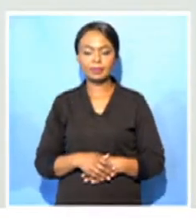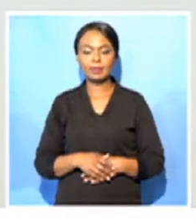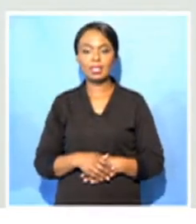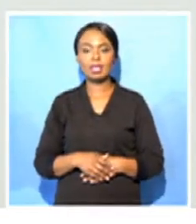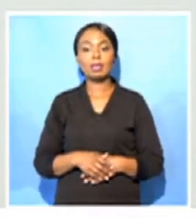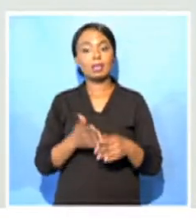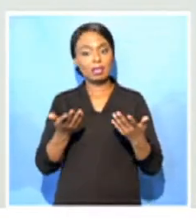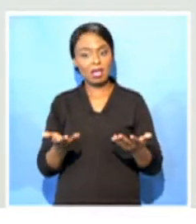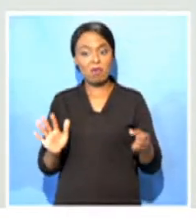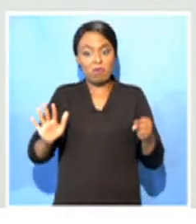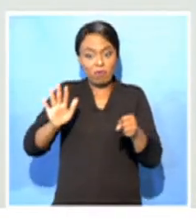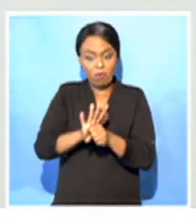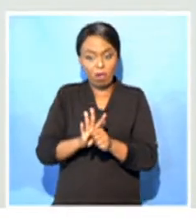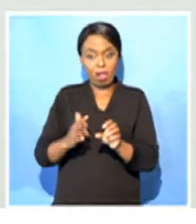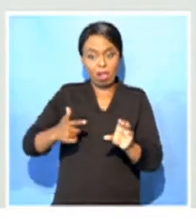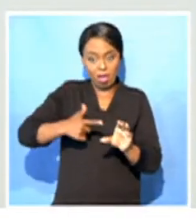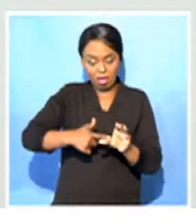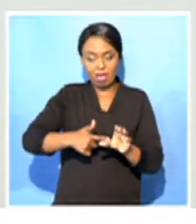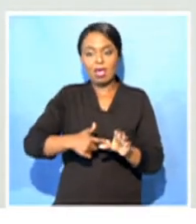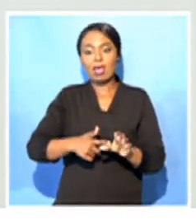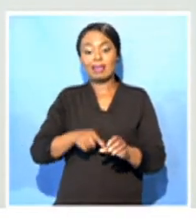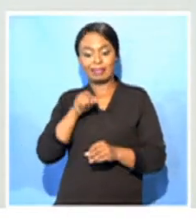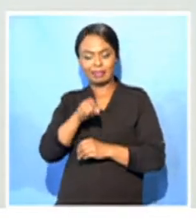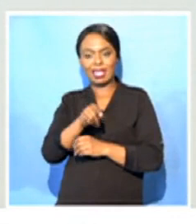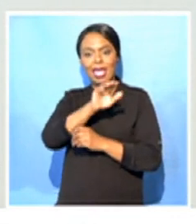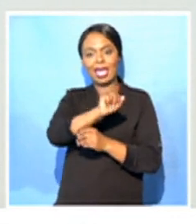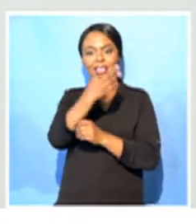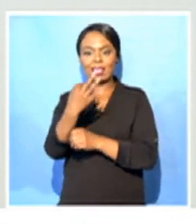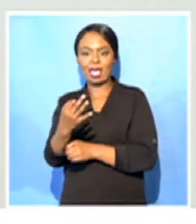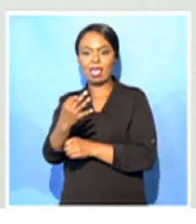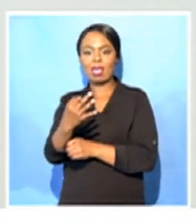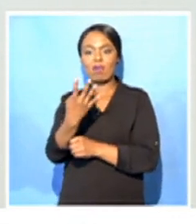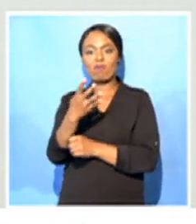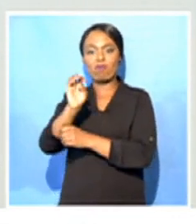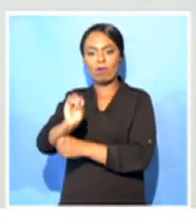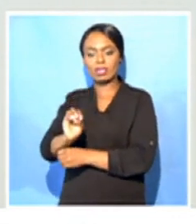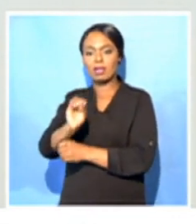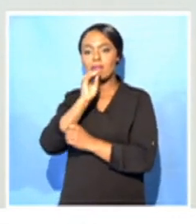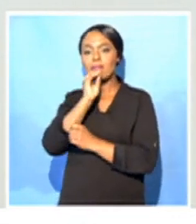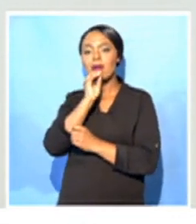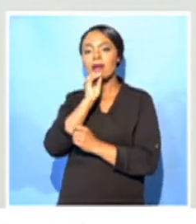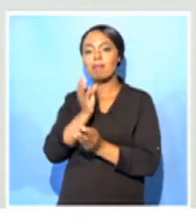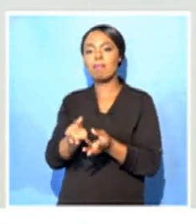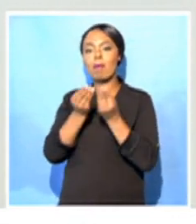And when fully fueled, the Airbus A340 takes